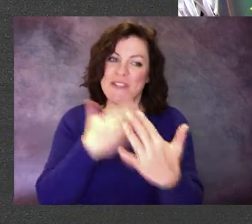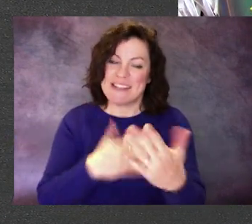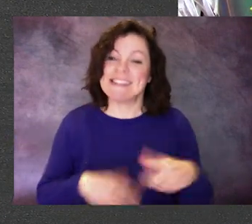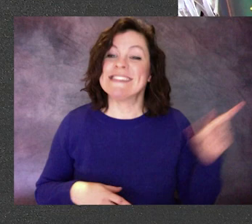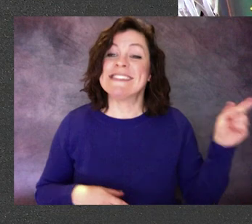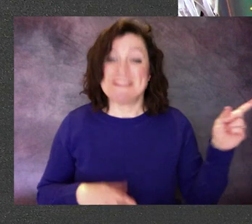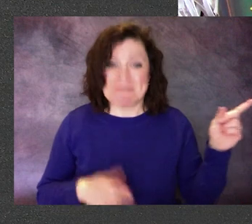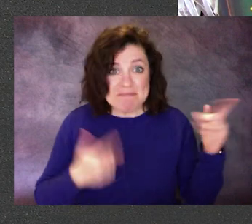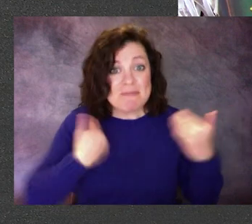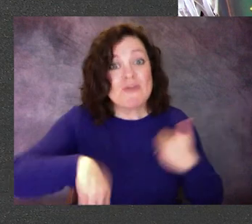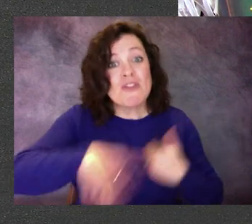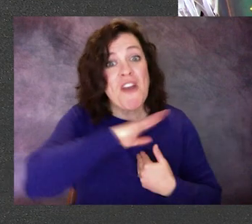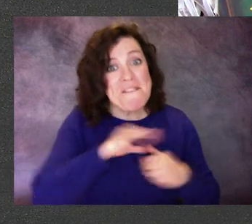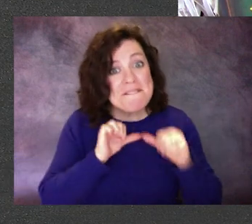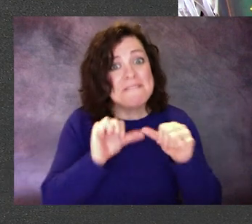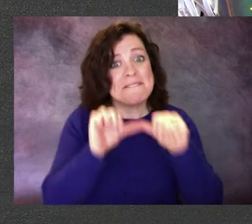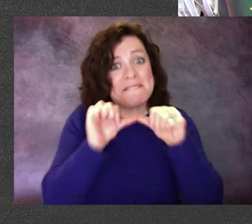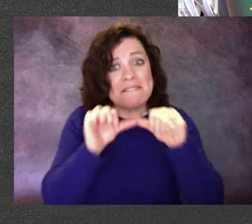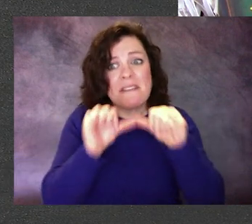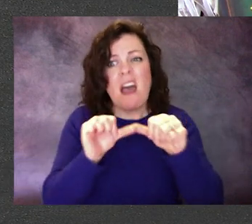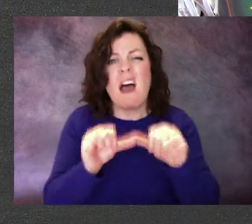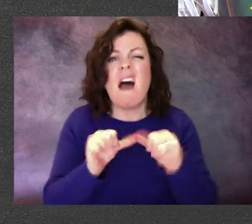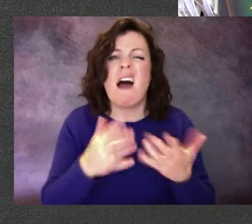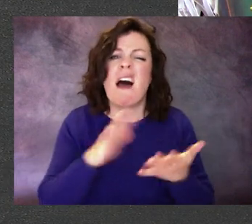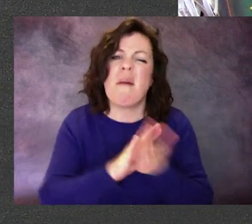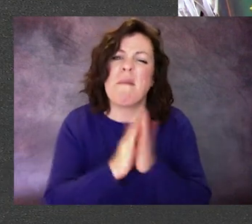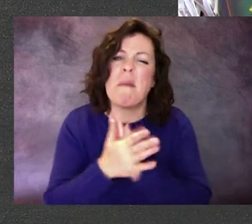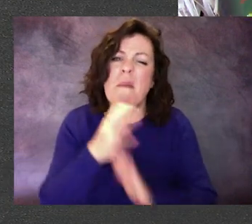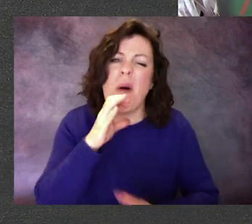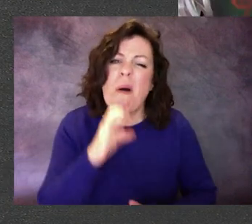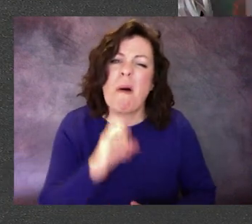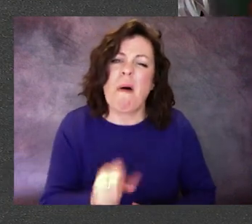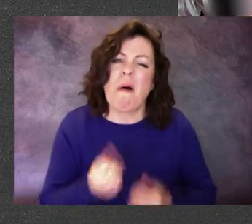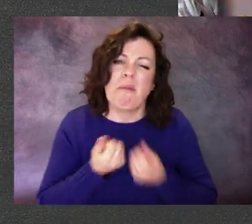Joseph had a little scarf. It got old and worn.